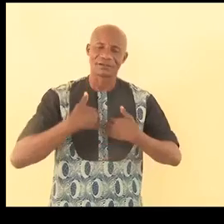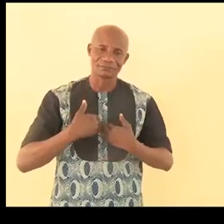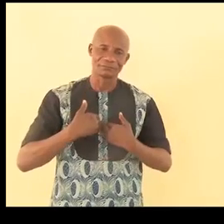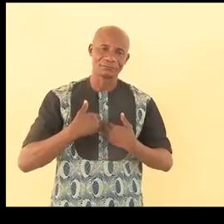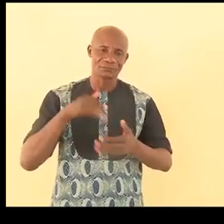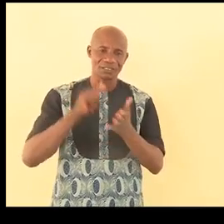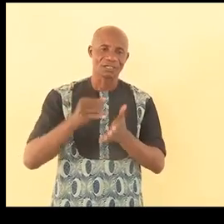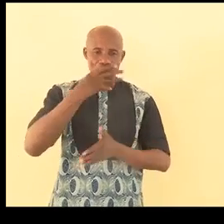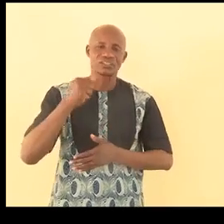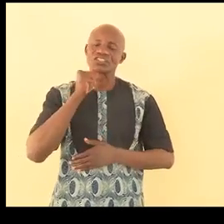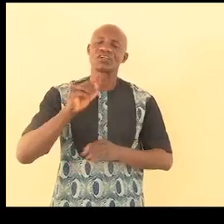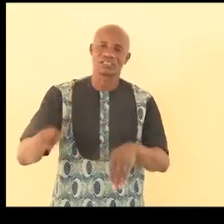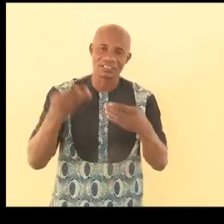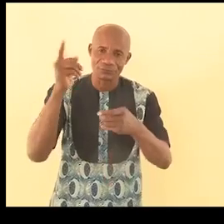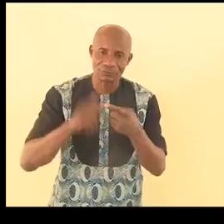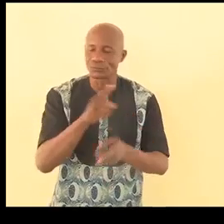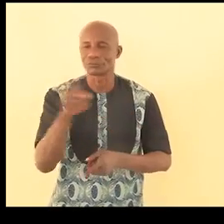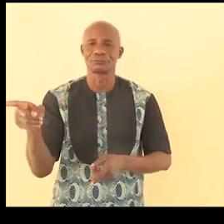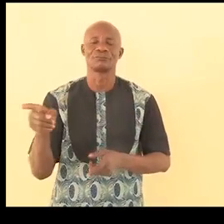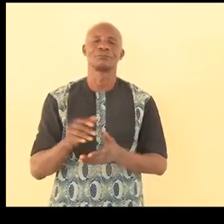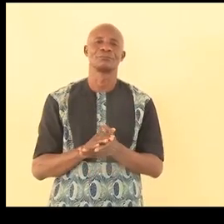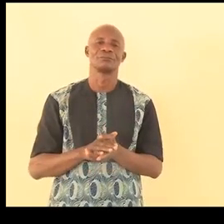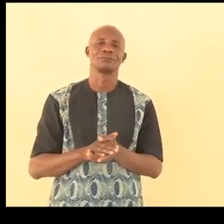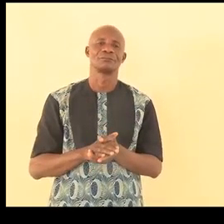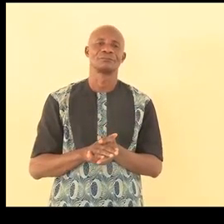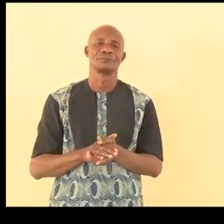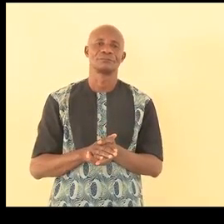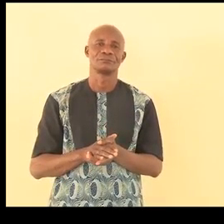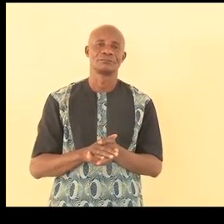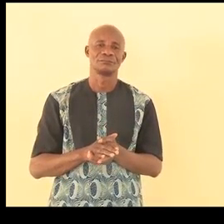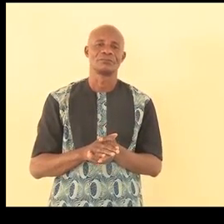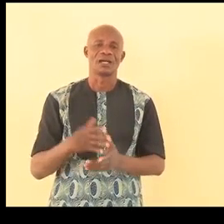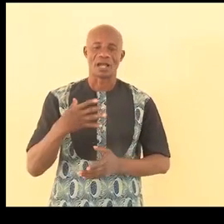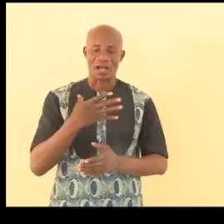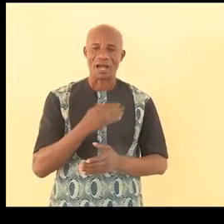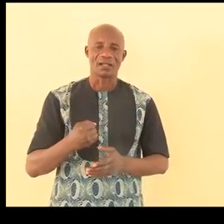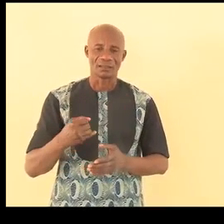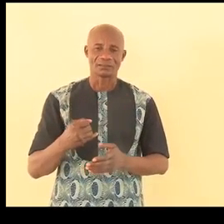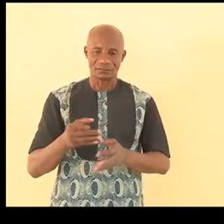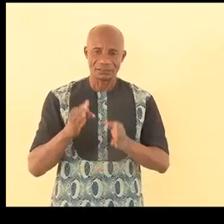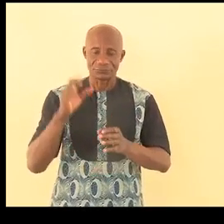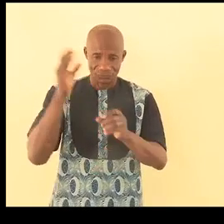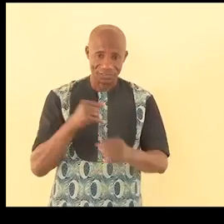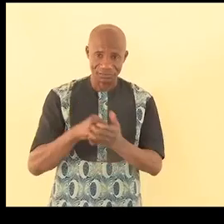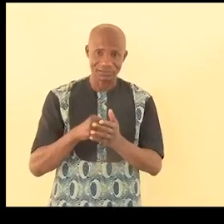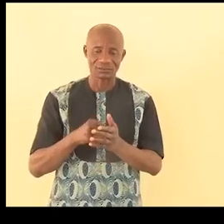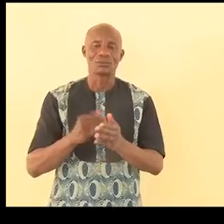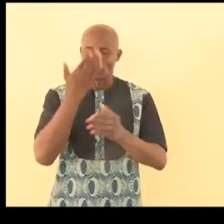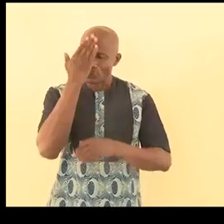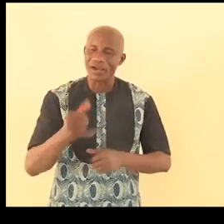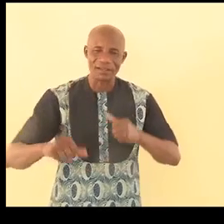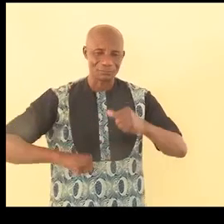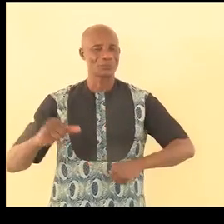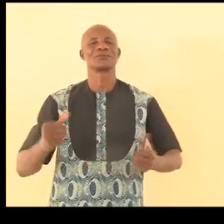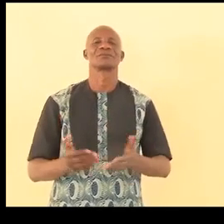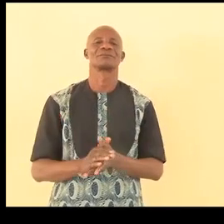you have that was not given to you, that you did not receive? And if you received it, why do you boast as